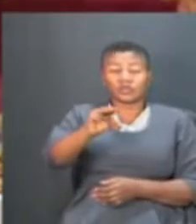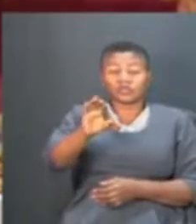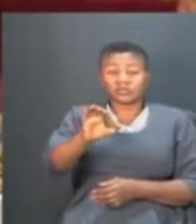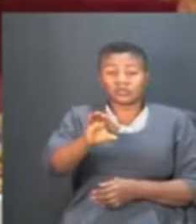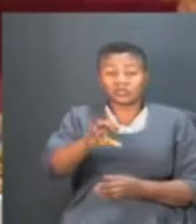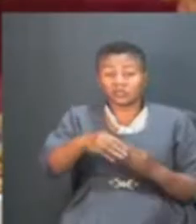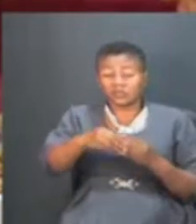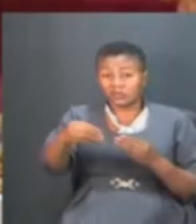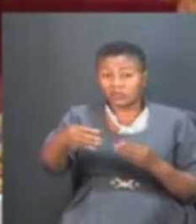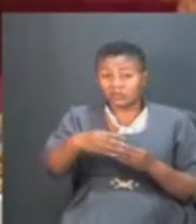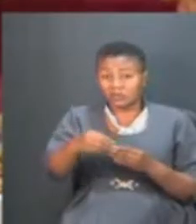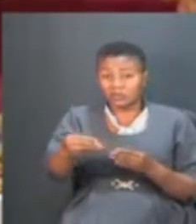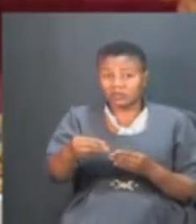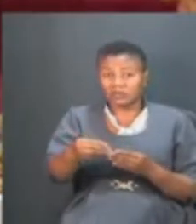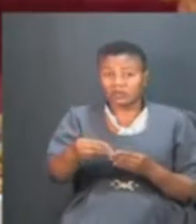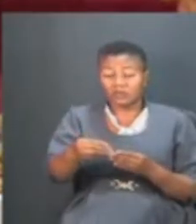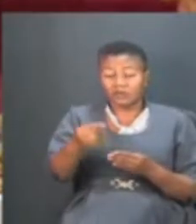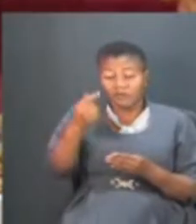Nkawie